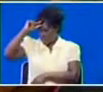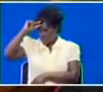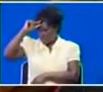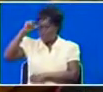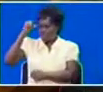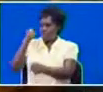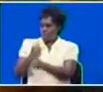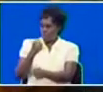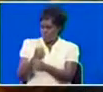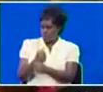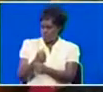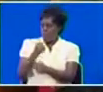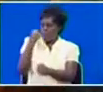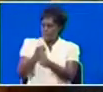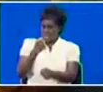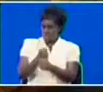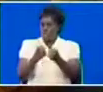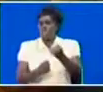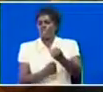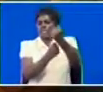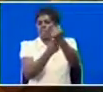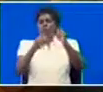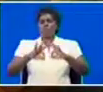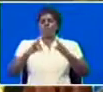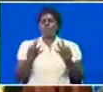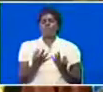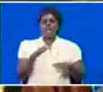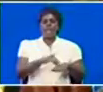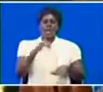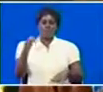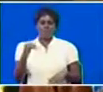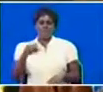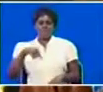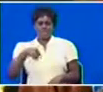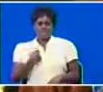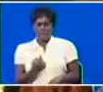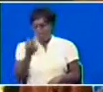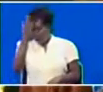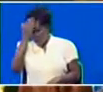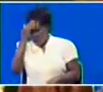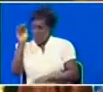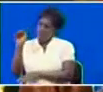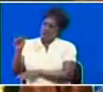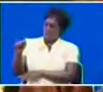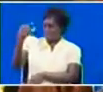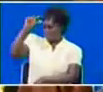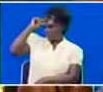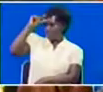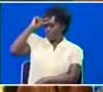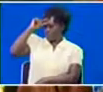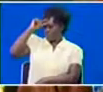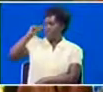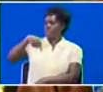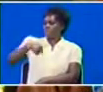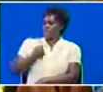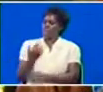out operations to support families who are affected. So ours is just humble appeal to the government to ensure that we need